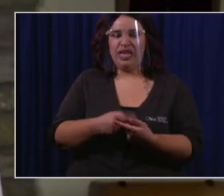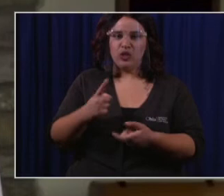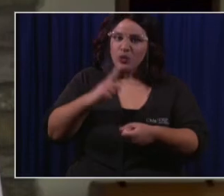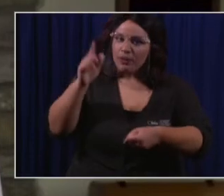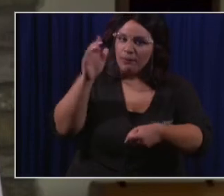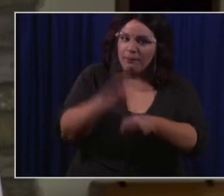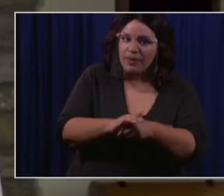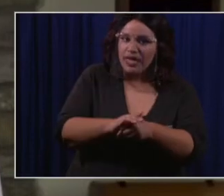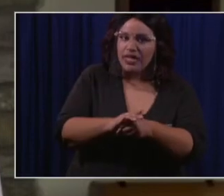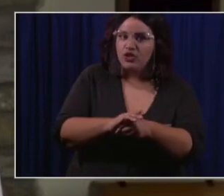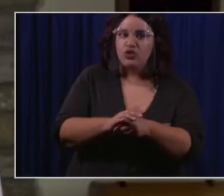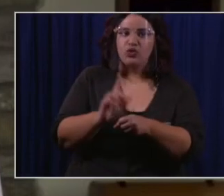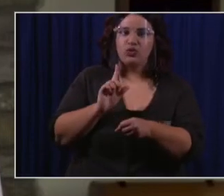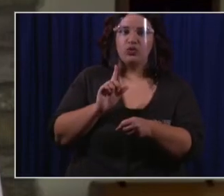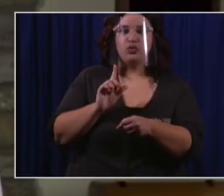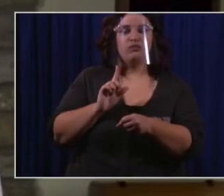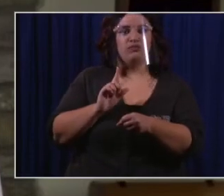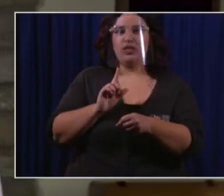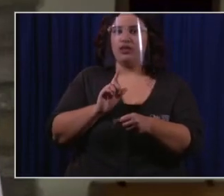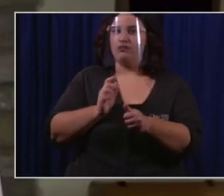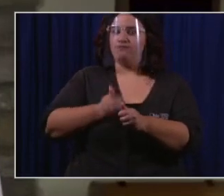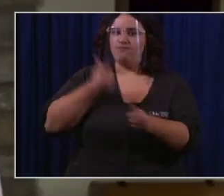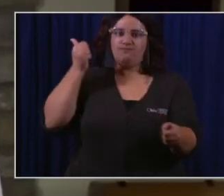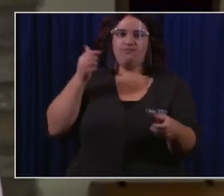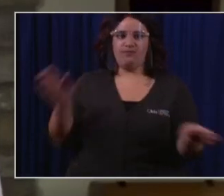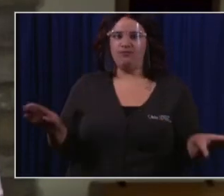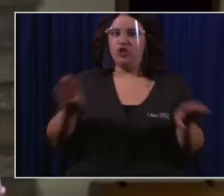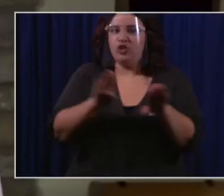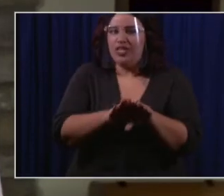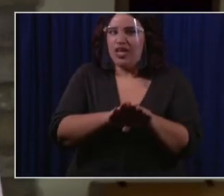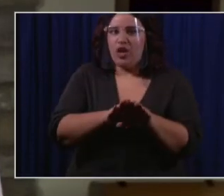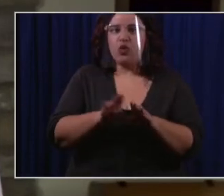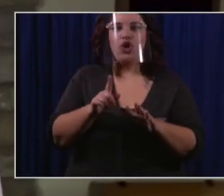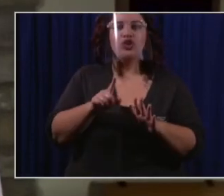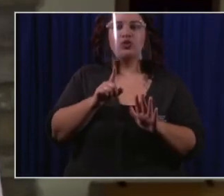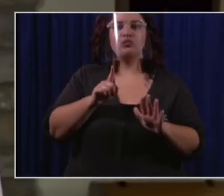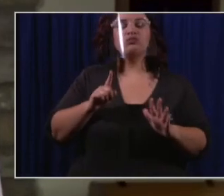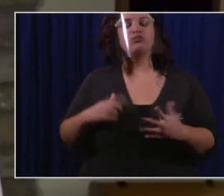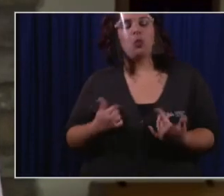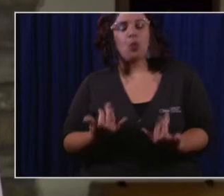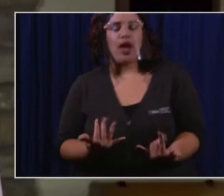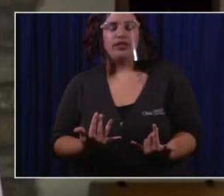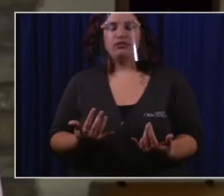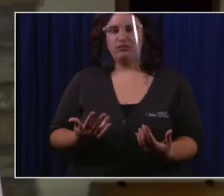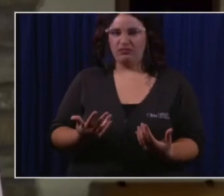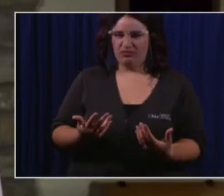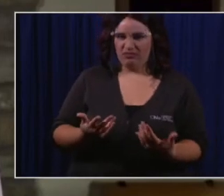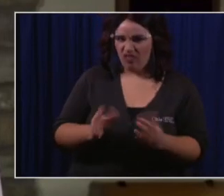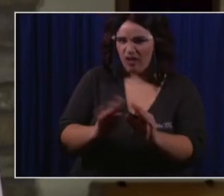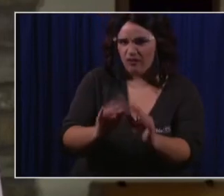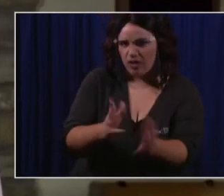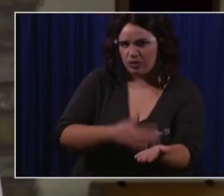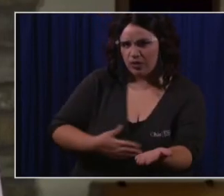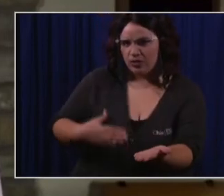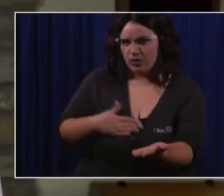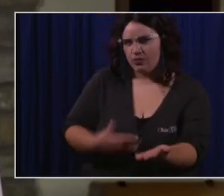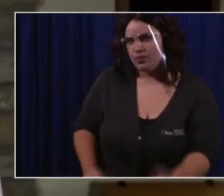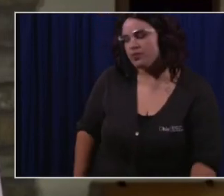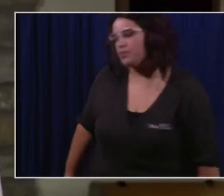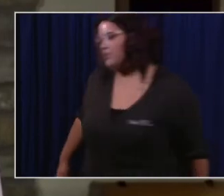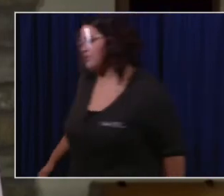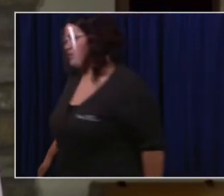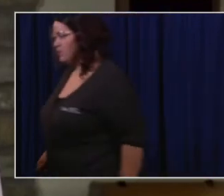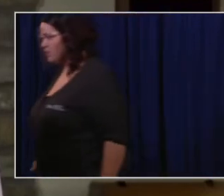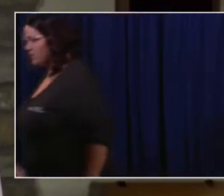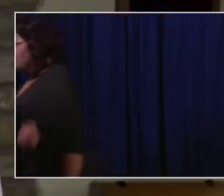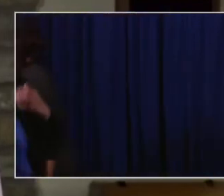measures, or are you not making that commitment? No, thanks for the question. I'll try to clarify it. We